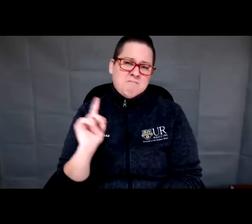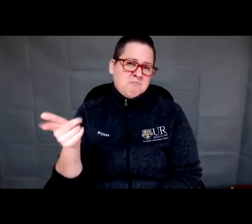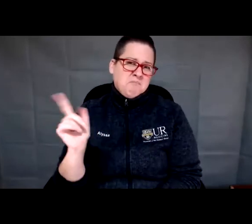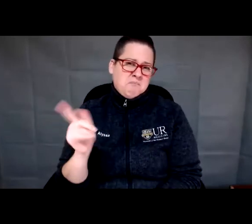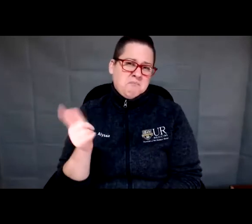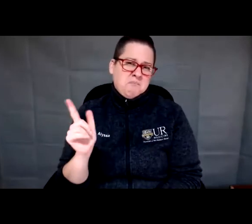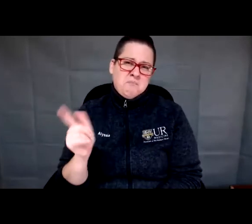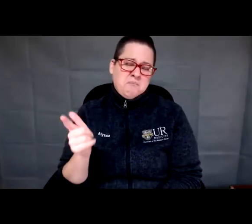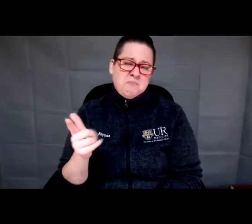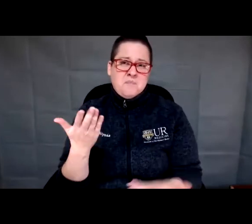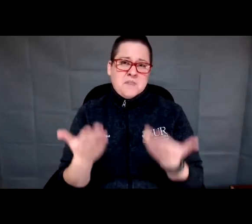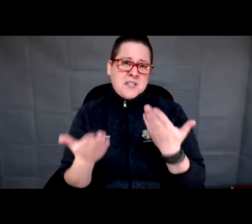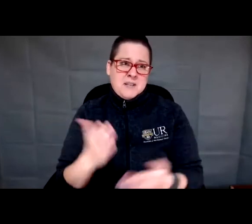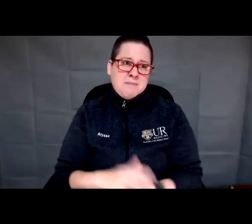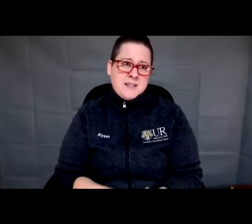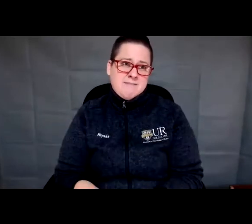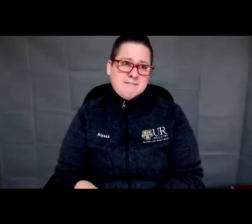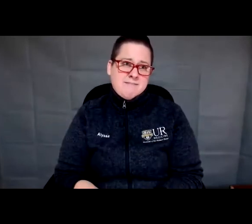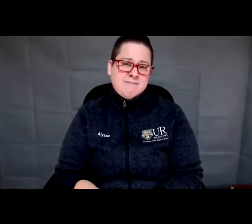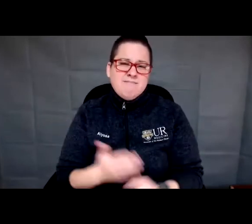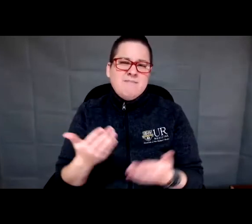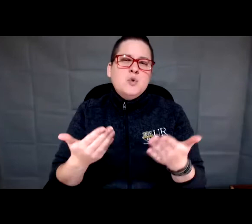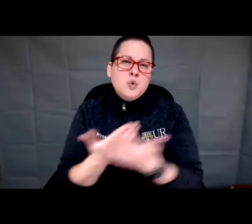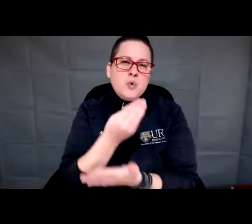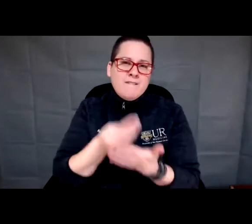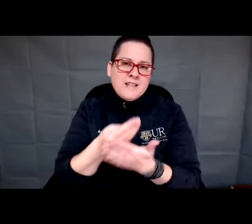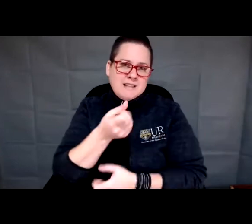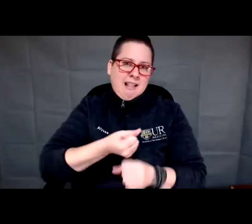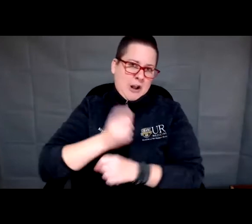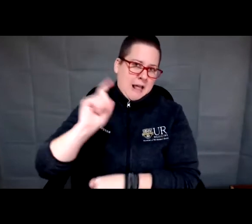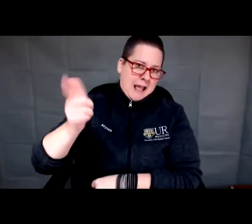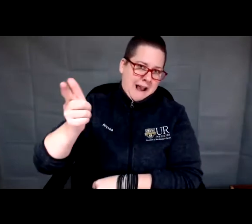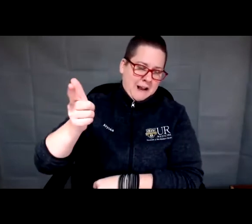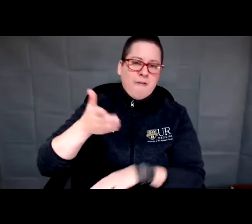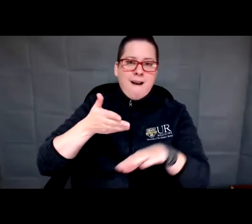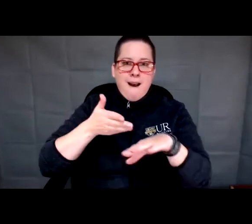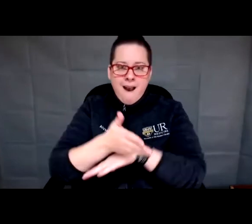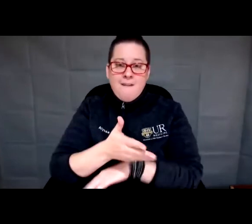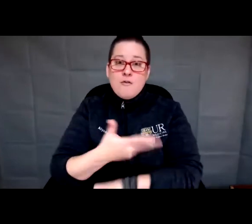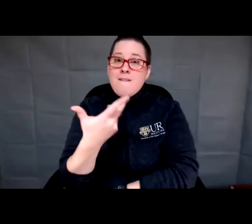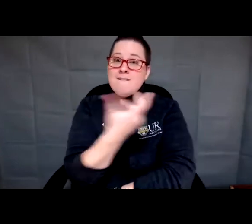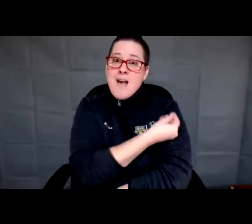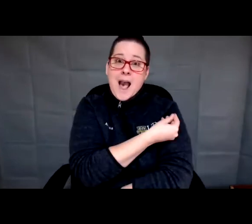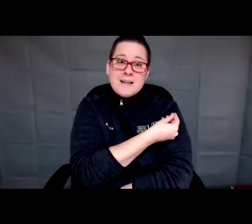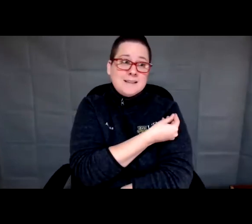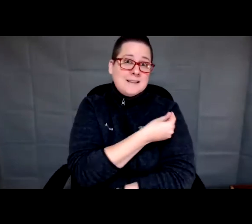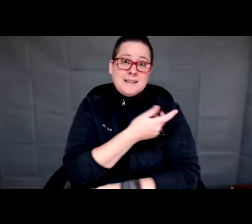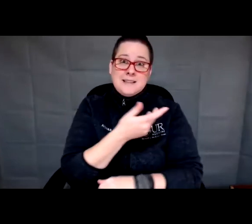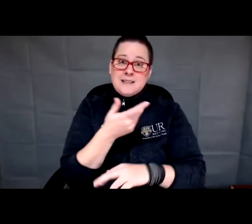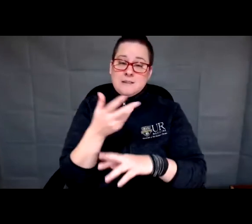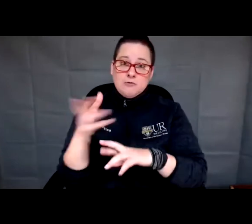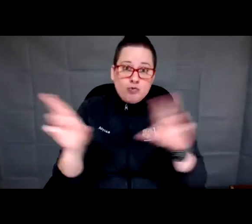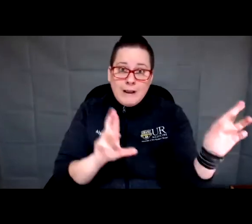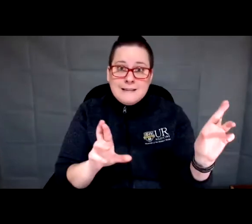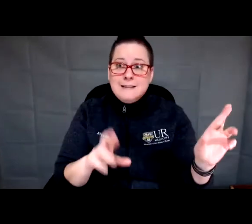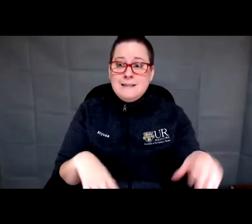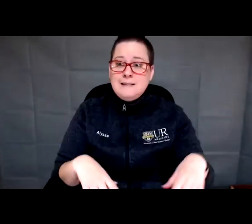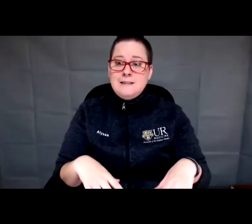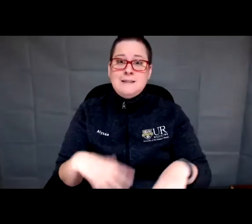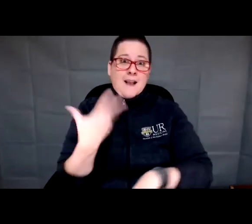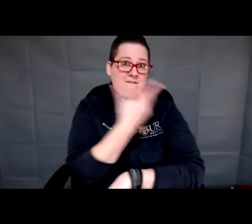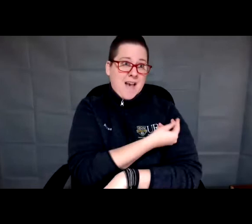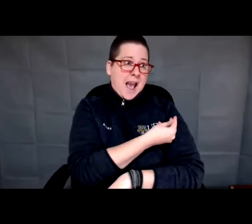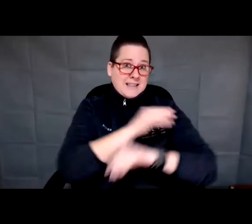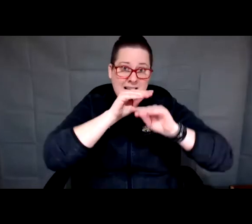at sometime in the new fiscal year, when hopefully the vaccine will be